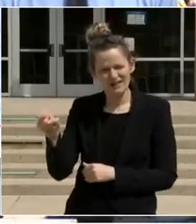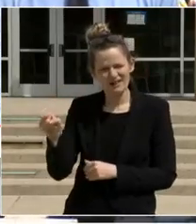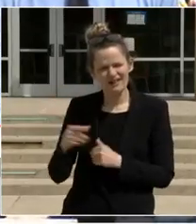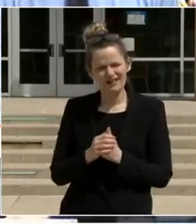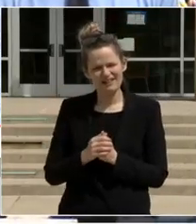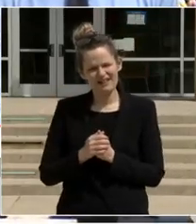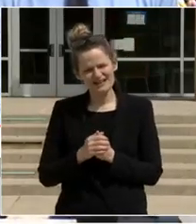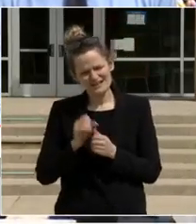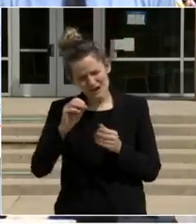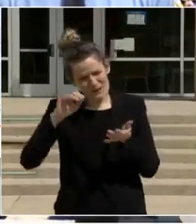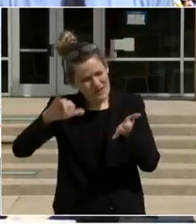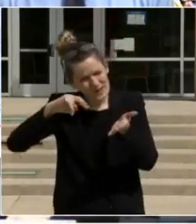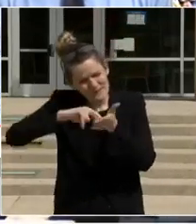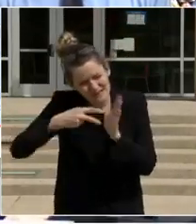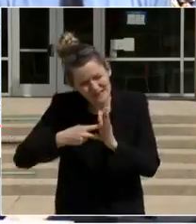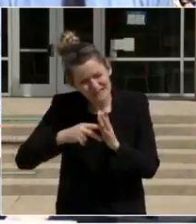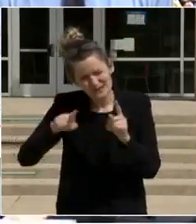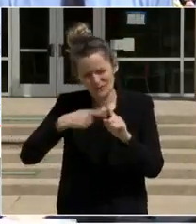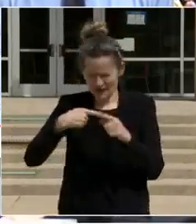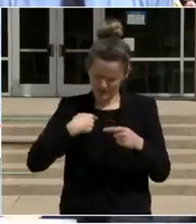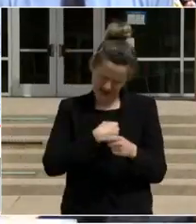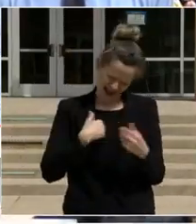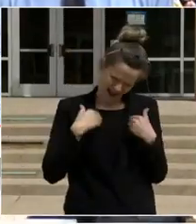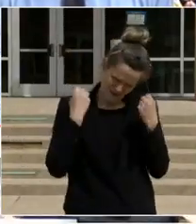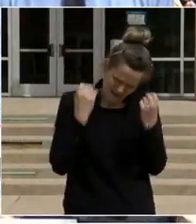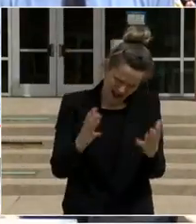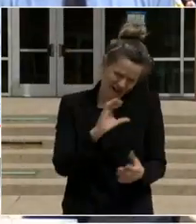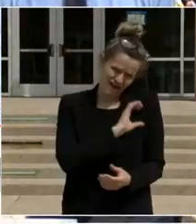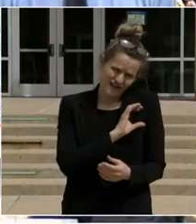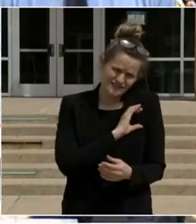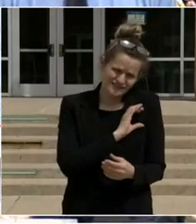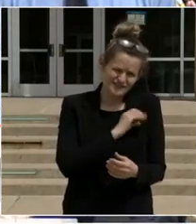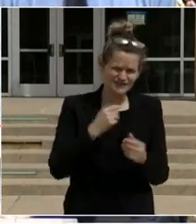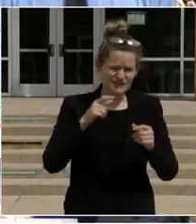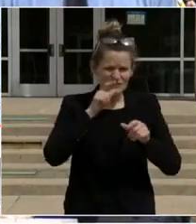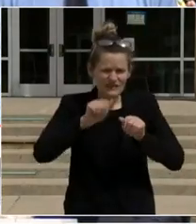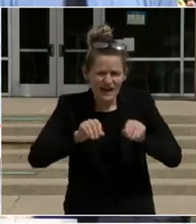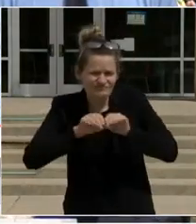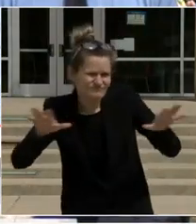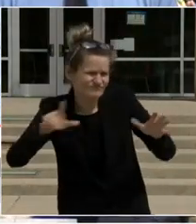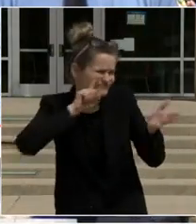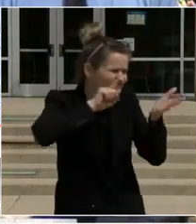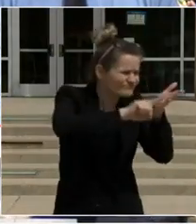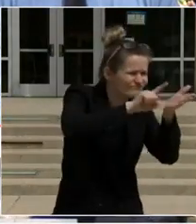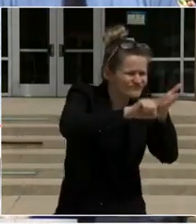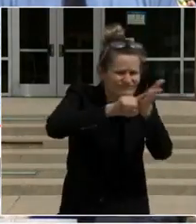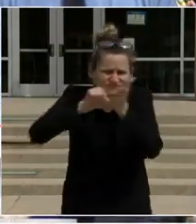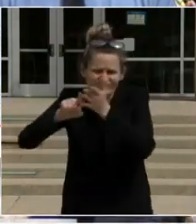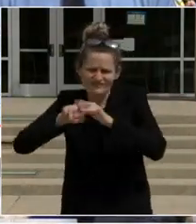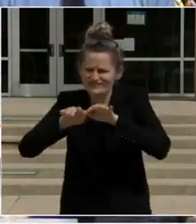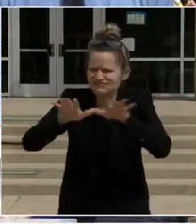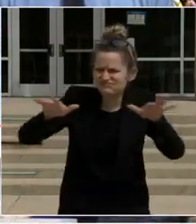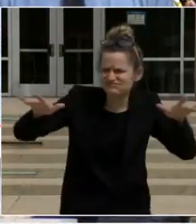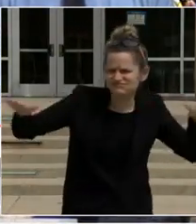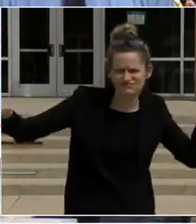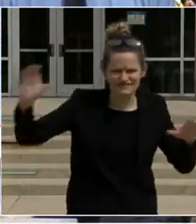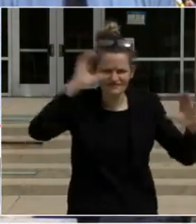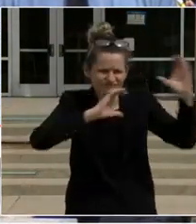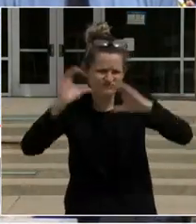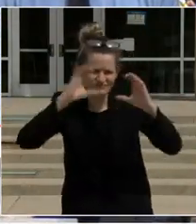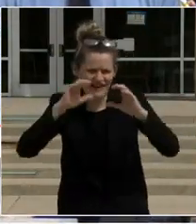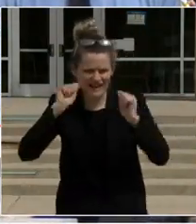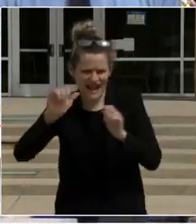officers. They're patrolling, but they're also investigating, making cases, and delivering those cases to